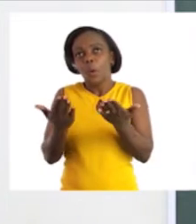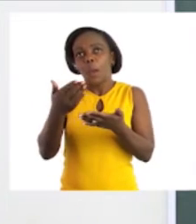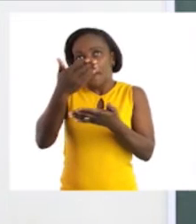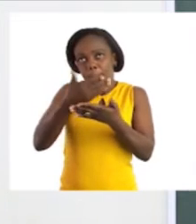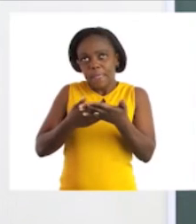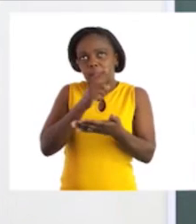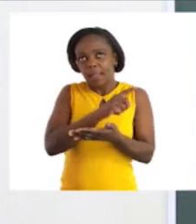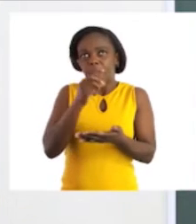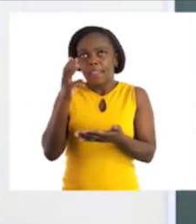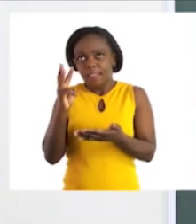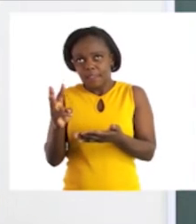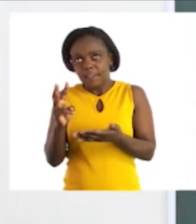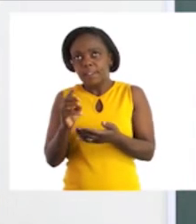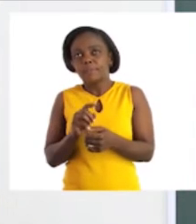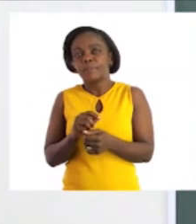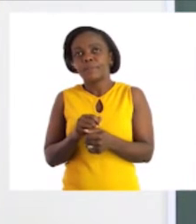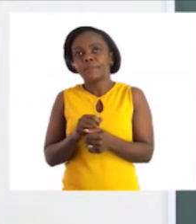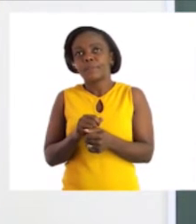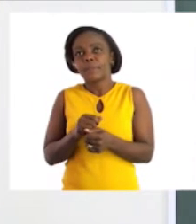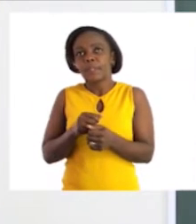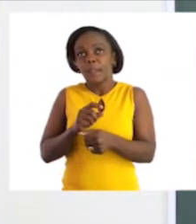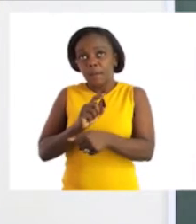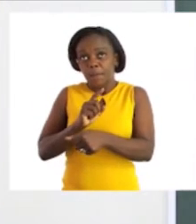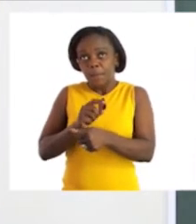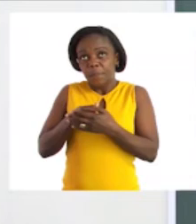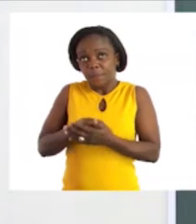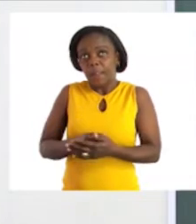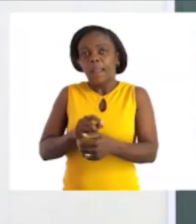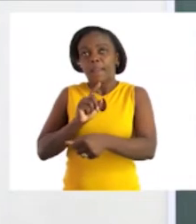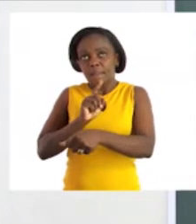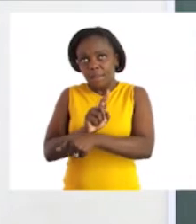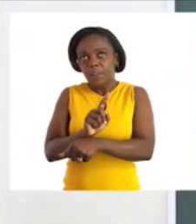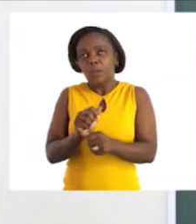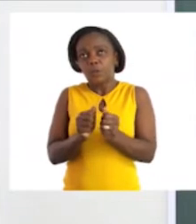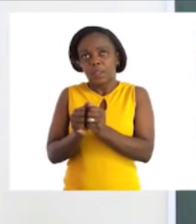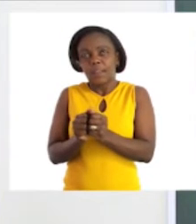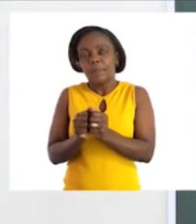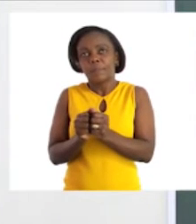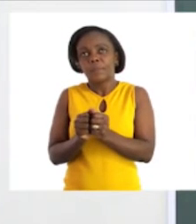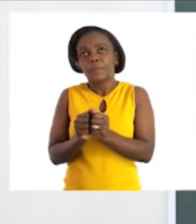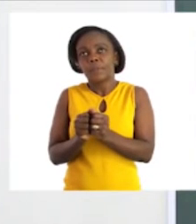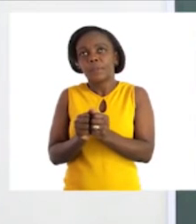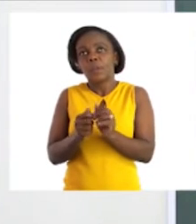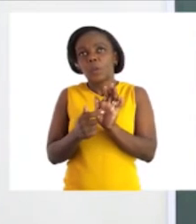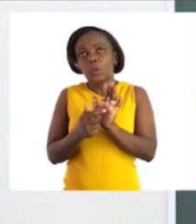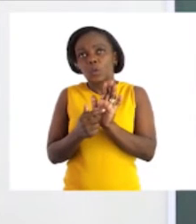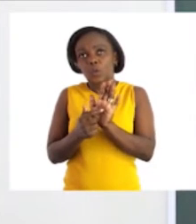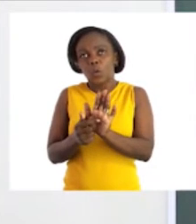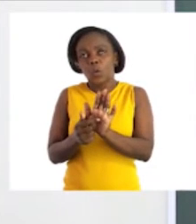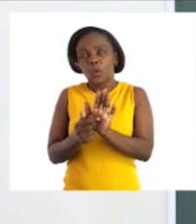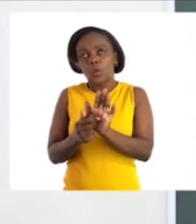let's try the first one. You are going to draw for me the hand to show me the 8 a.m. But before I do